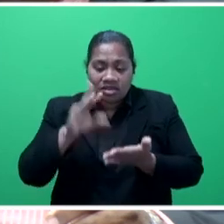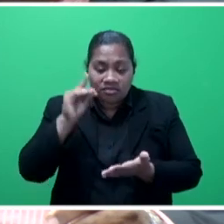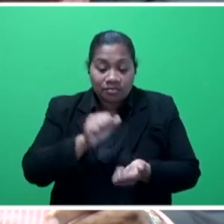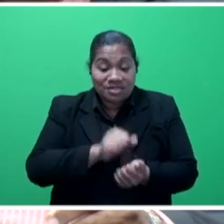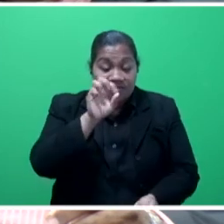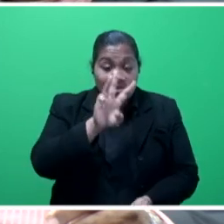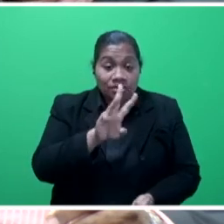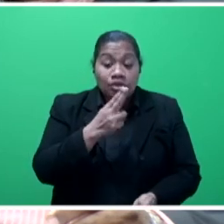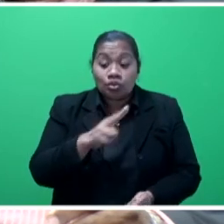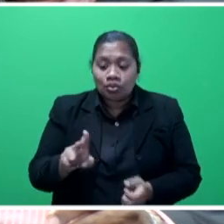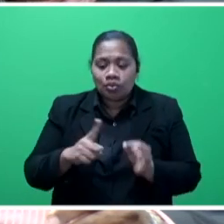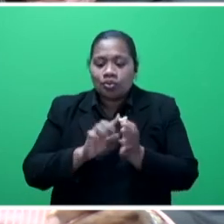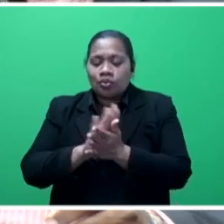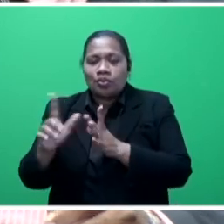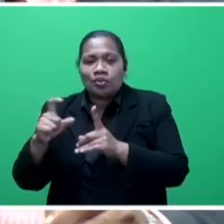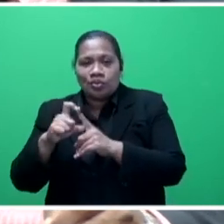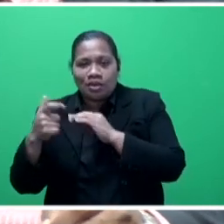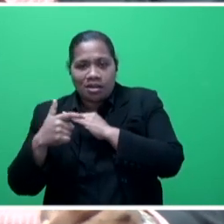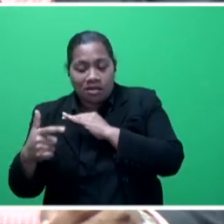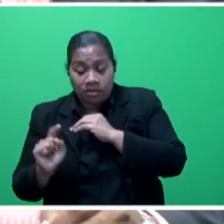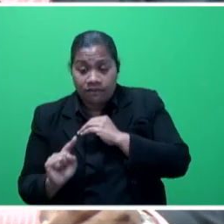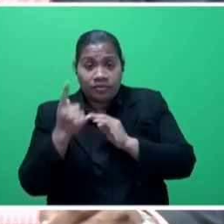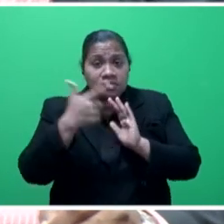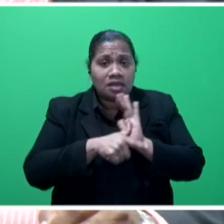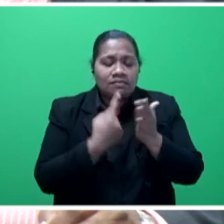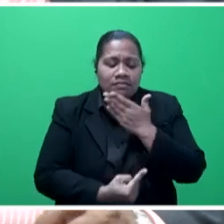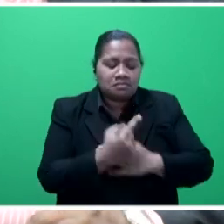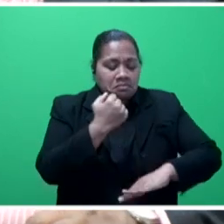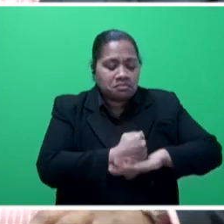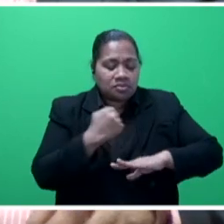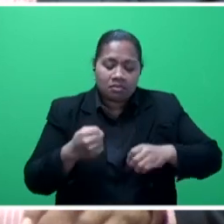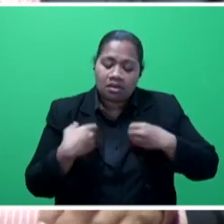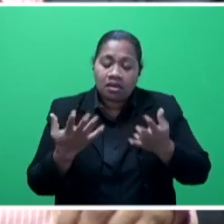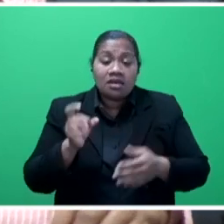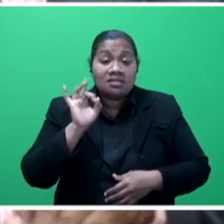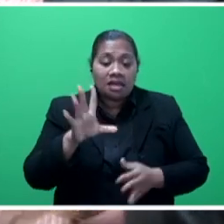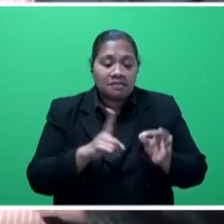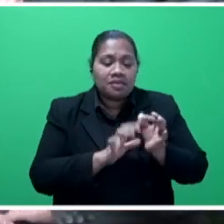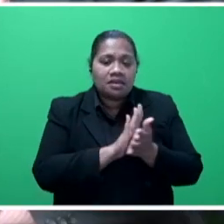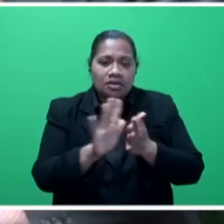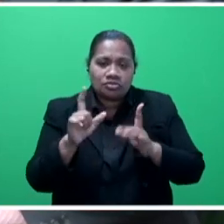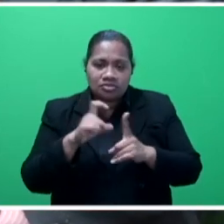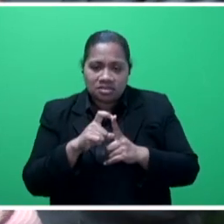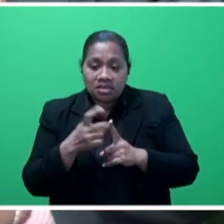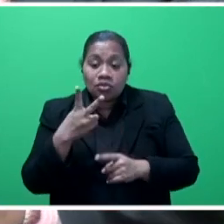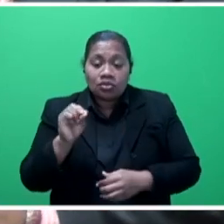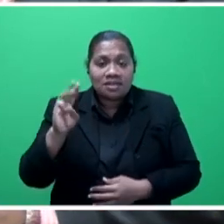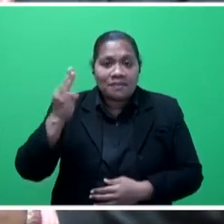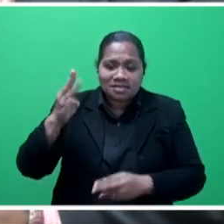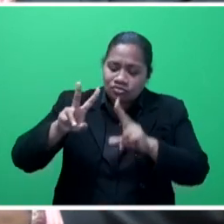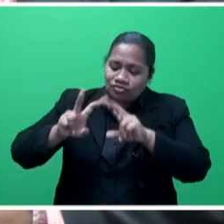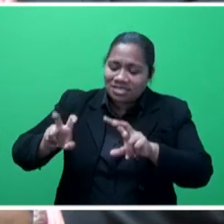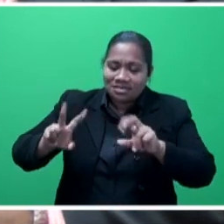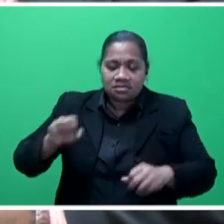to PhD level. For the first time, the government is providing 10 PhD and 20 master's research scholarships. In